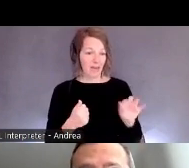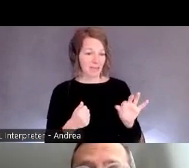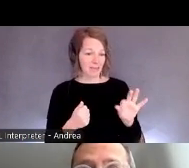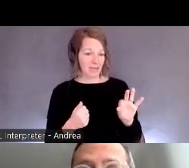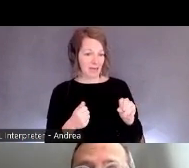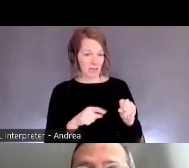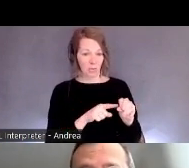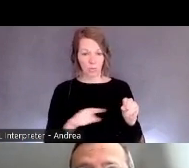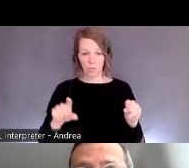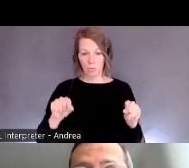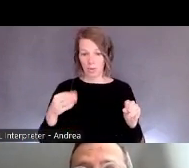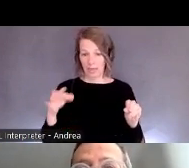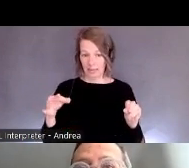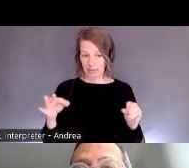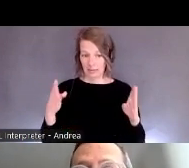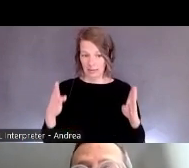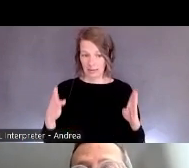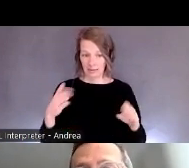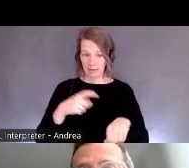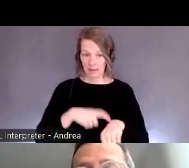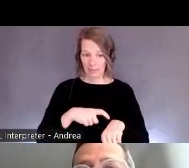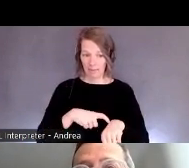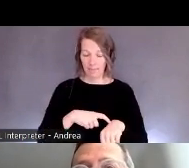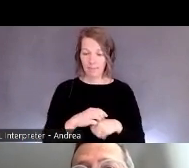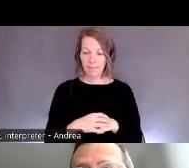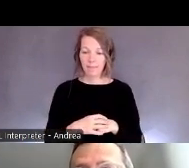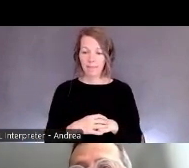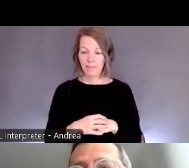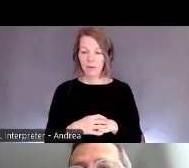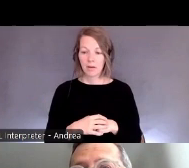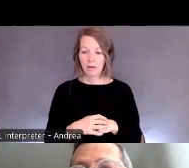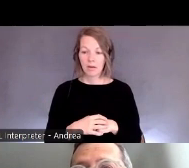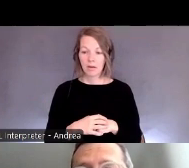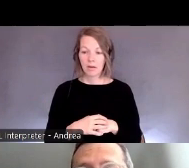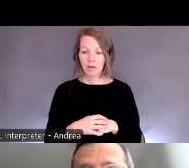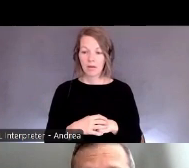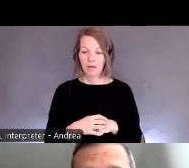to 2019, but they are using